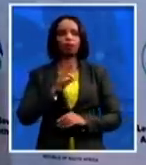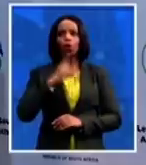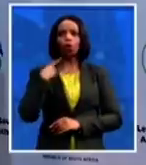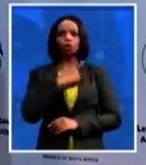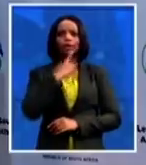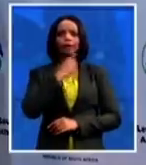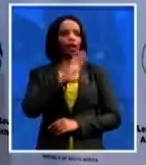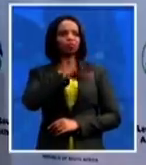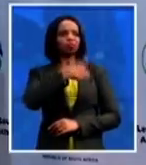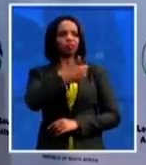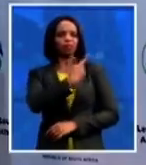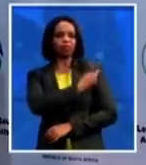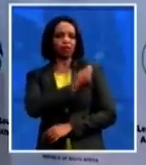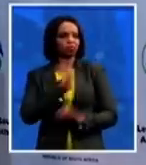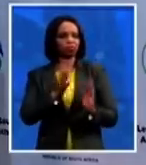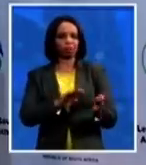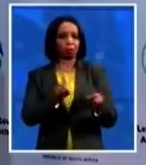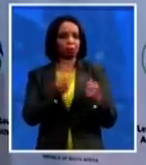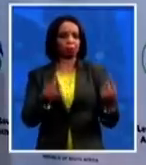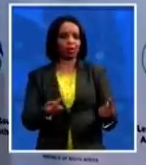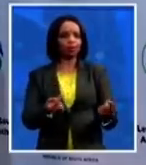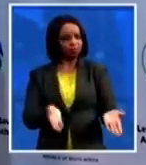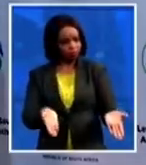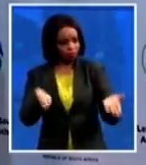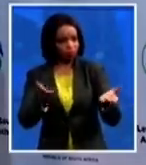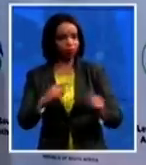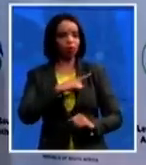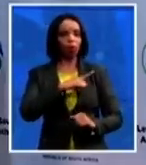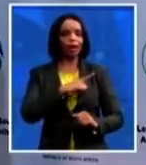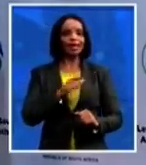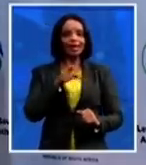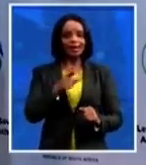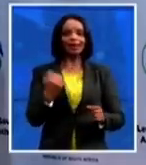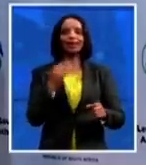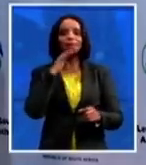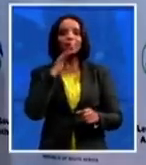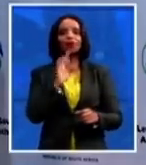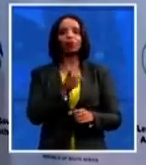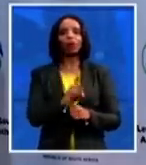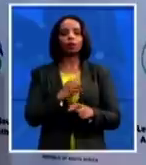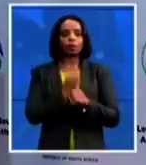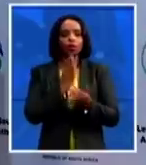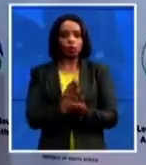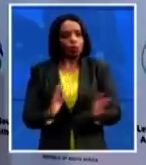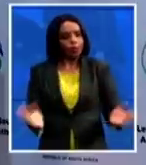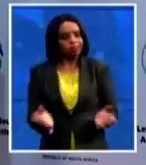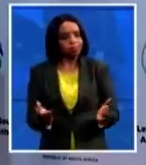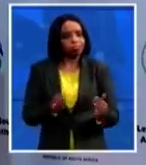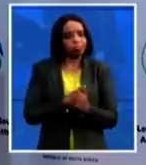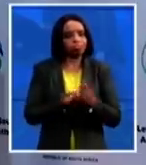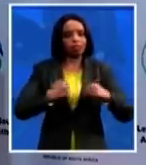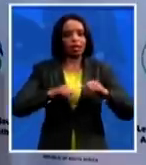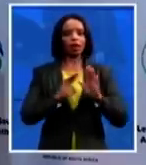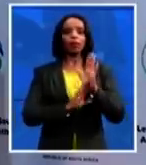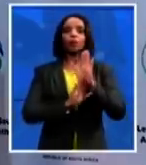contribution in intensifying the economic recovery, without which this country is not going to get anywhere. And we can speak about this point, speak and